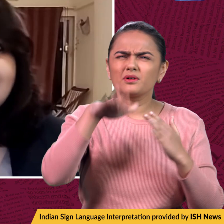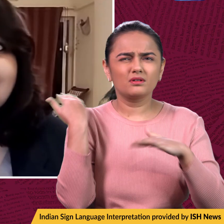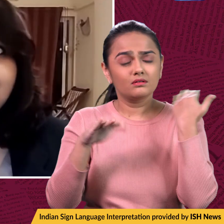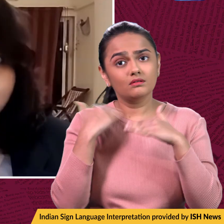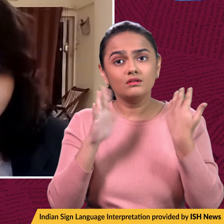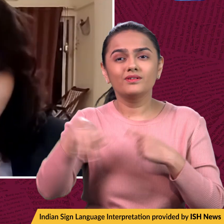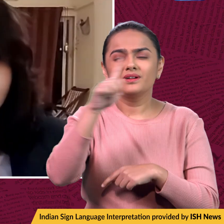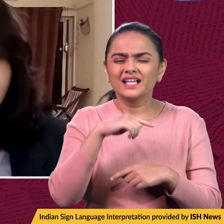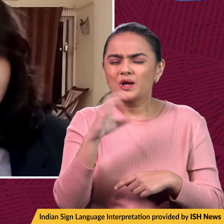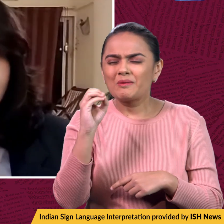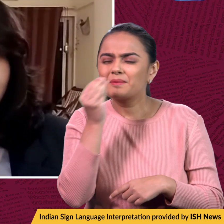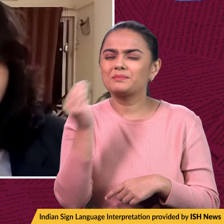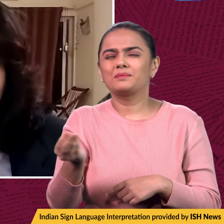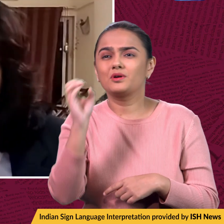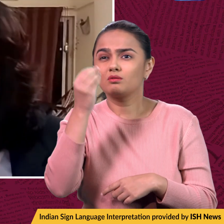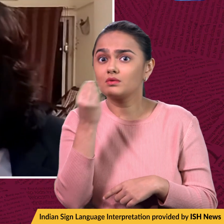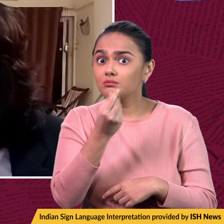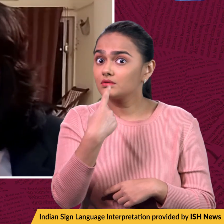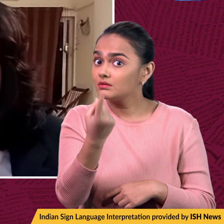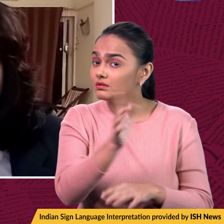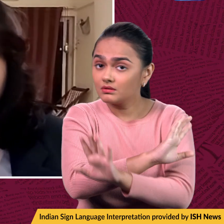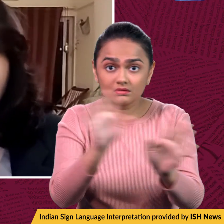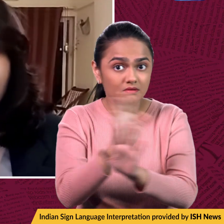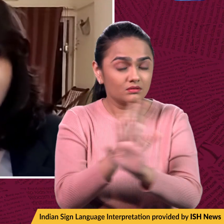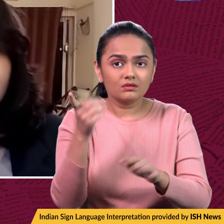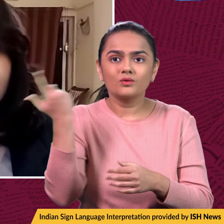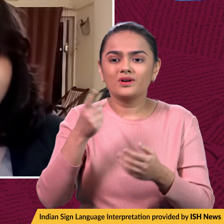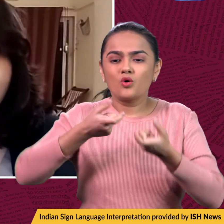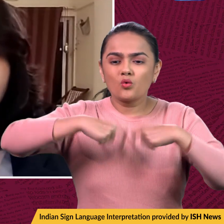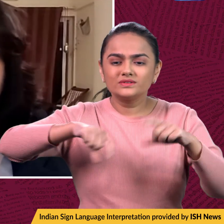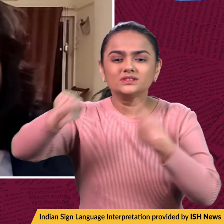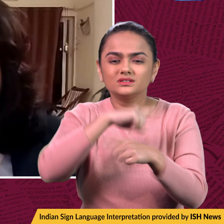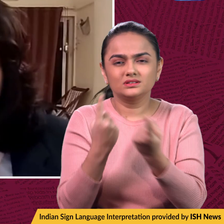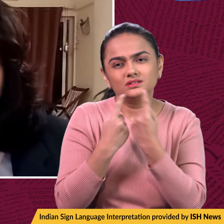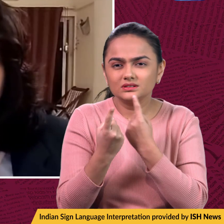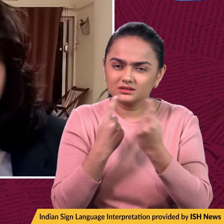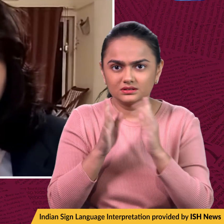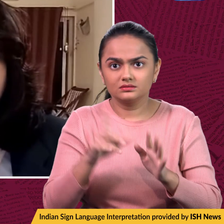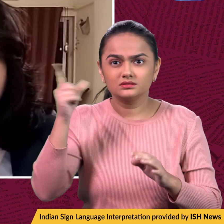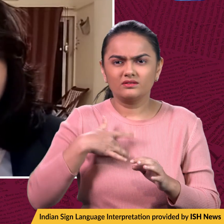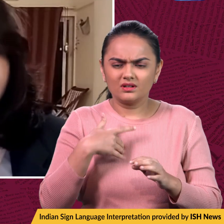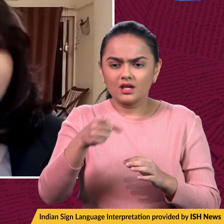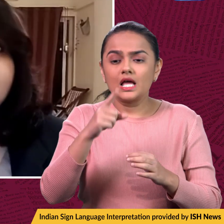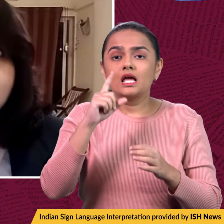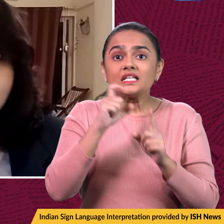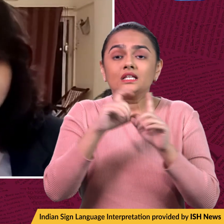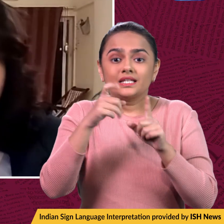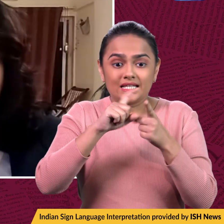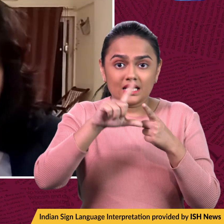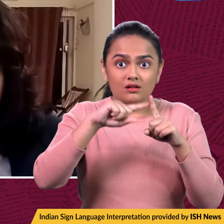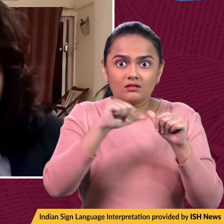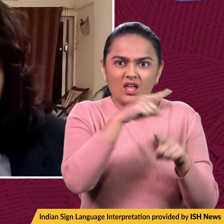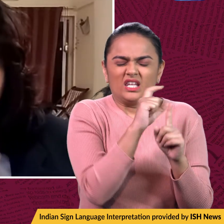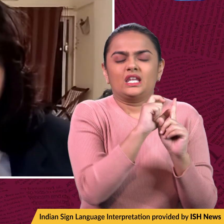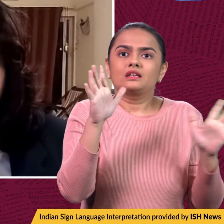be dismissed as mild. In a press conference, he said, and I quote, "While Omicron does appear to be less severe compared to